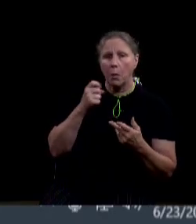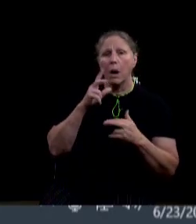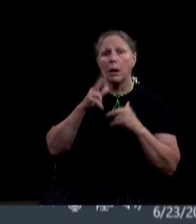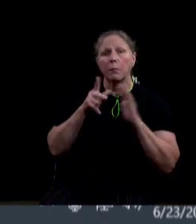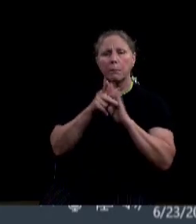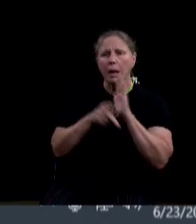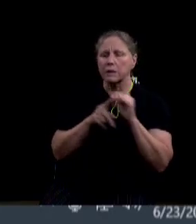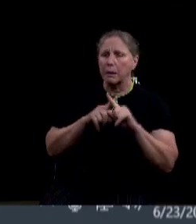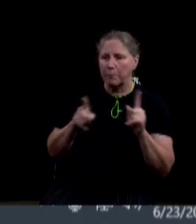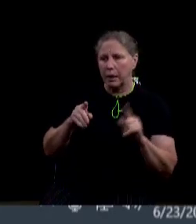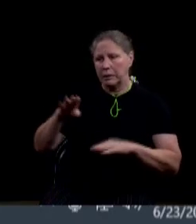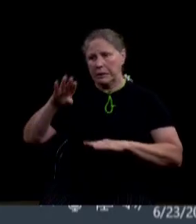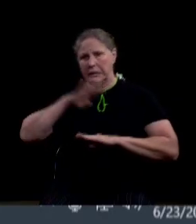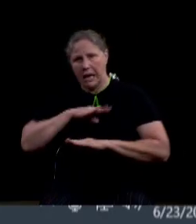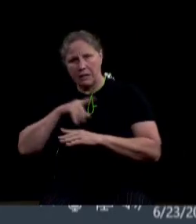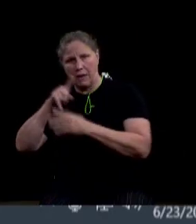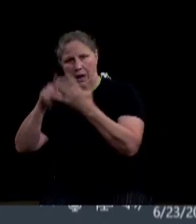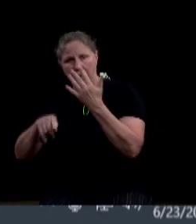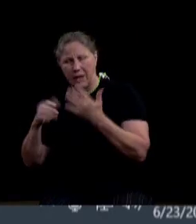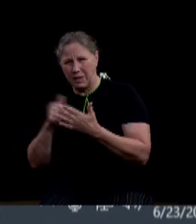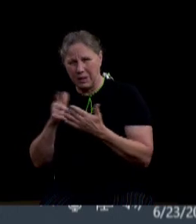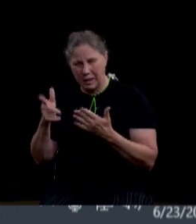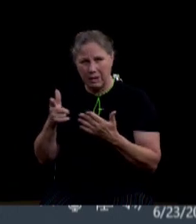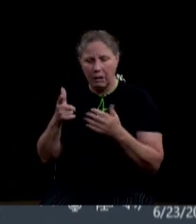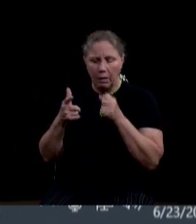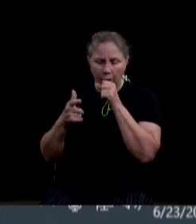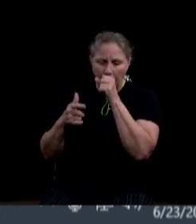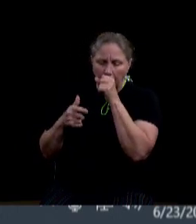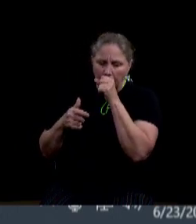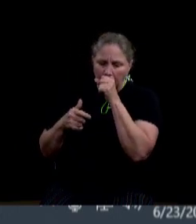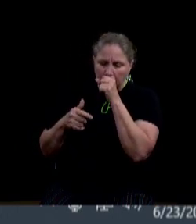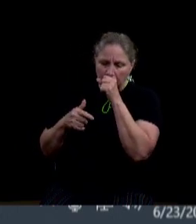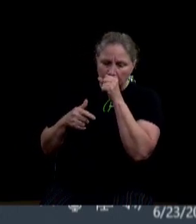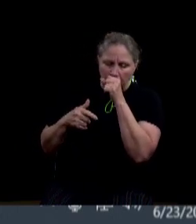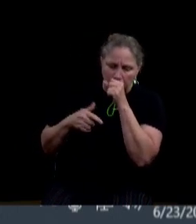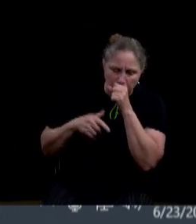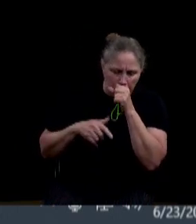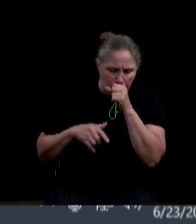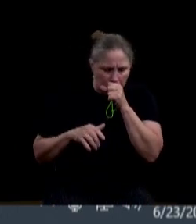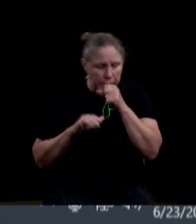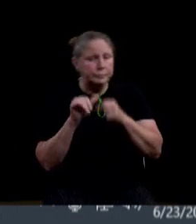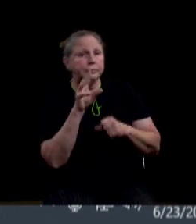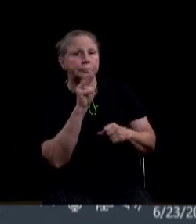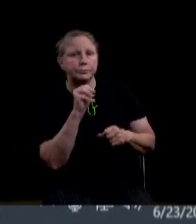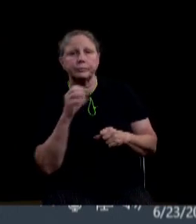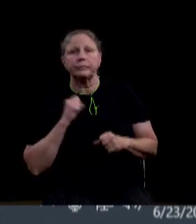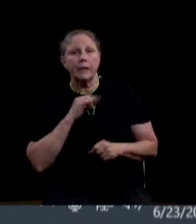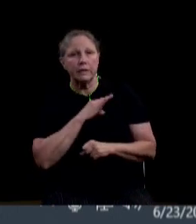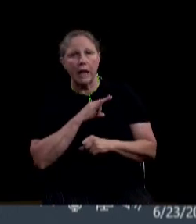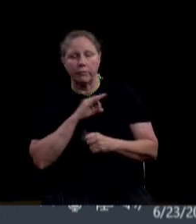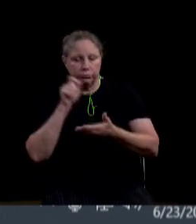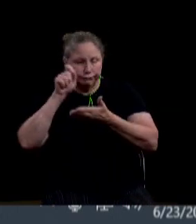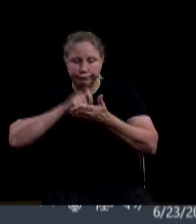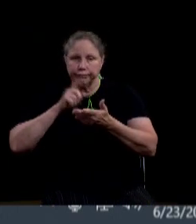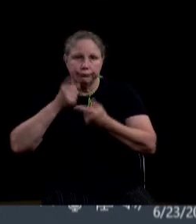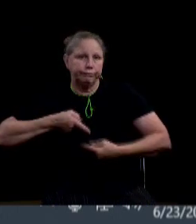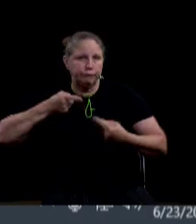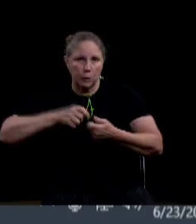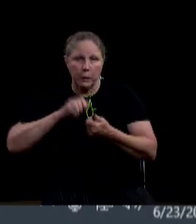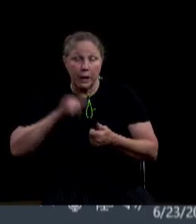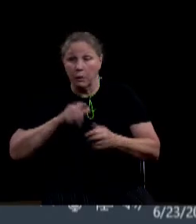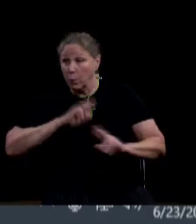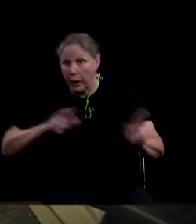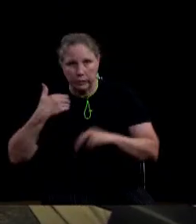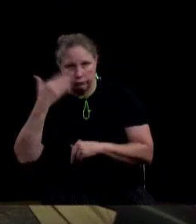here, but. Jim, staff has been working on that. I don't know whether they have it ready yet or not. Wiley or Bradley, can you